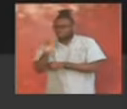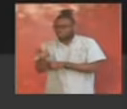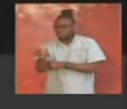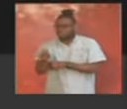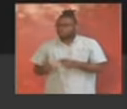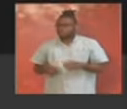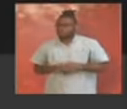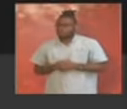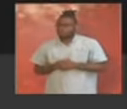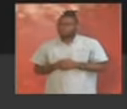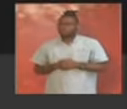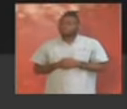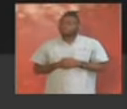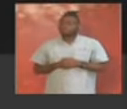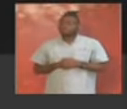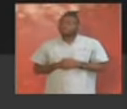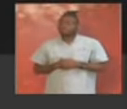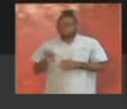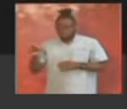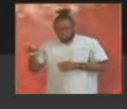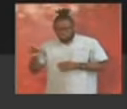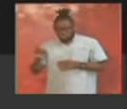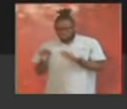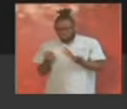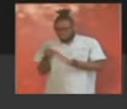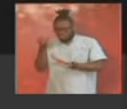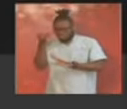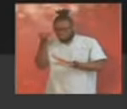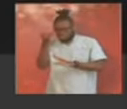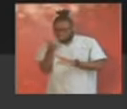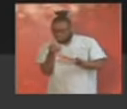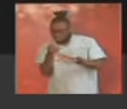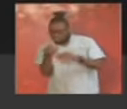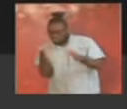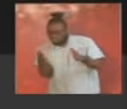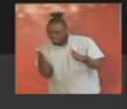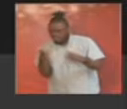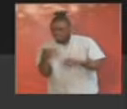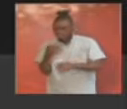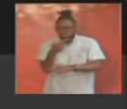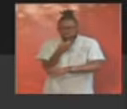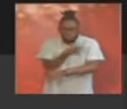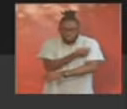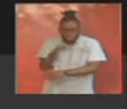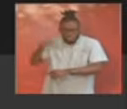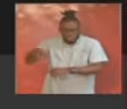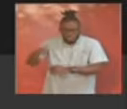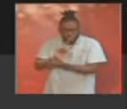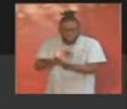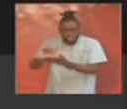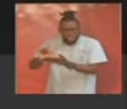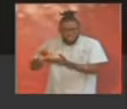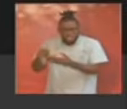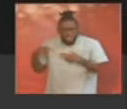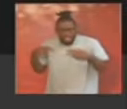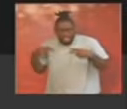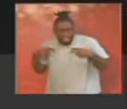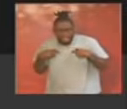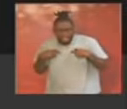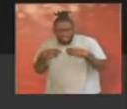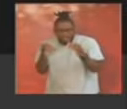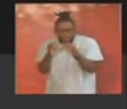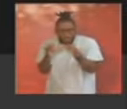that Jamaica would have received its vaccines from COVAX earlier this week, do we have any more confirmation,